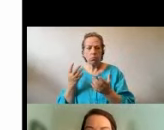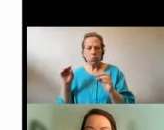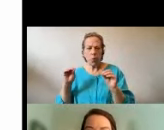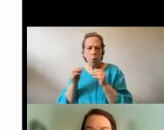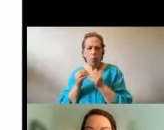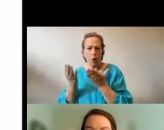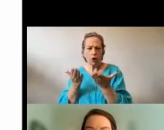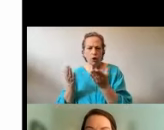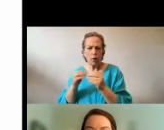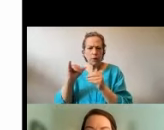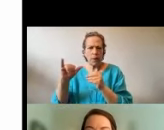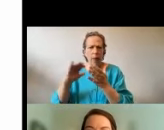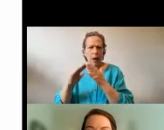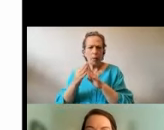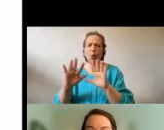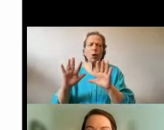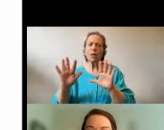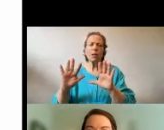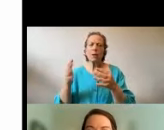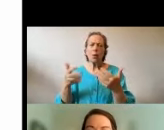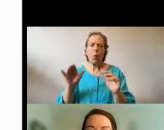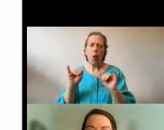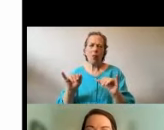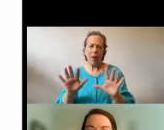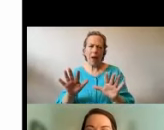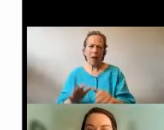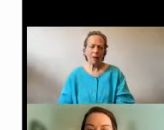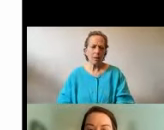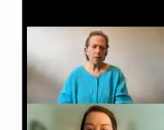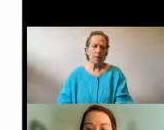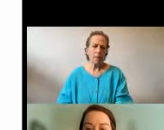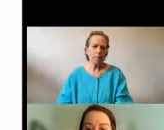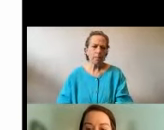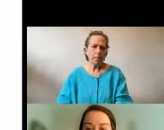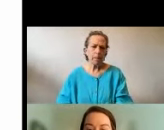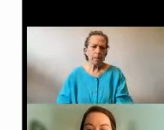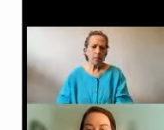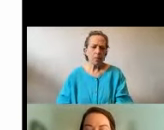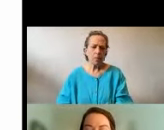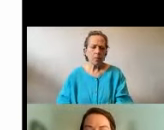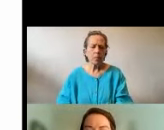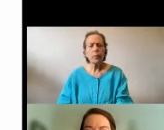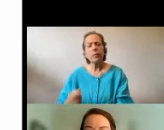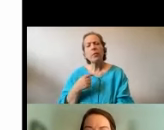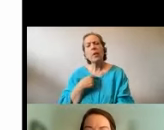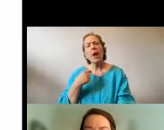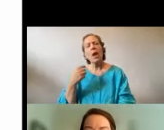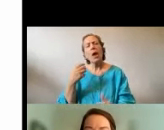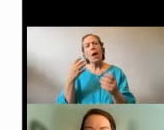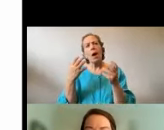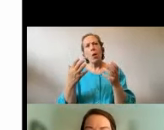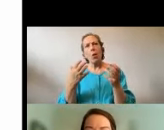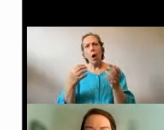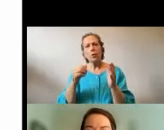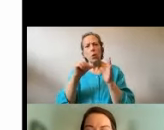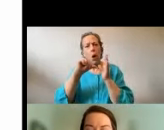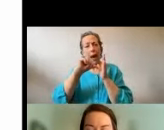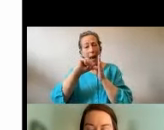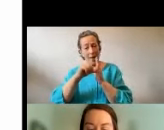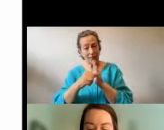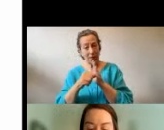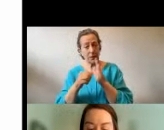Beyond that, I would just be really, I just want to reemphasize that the points we